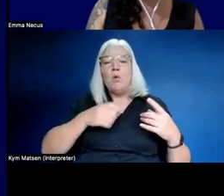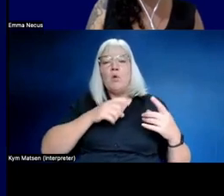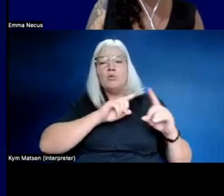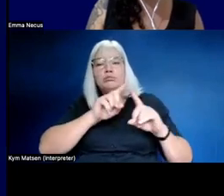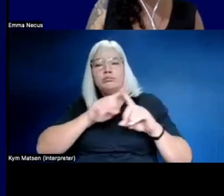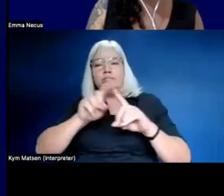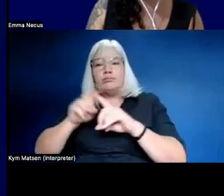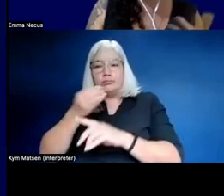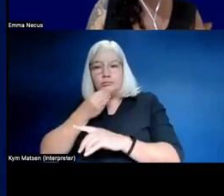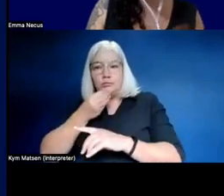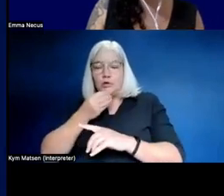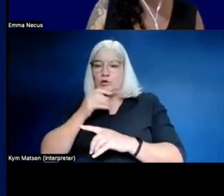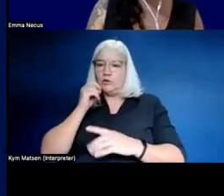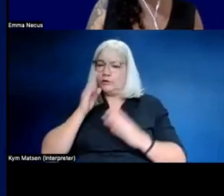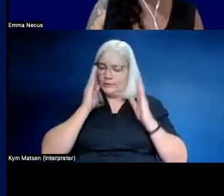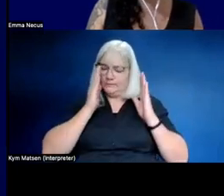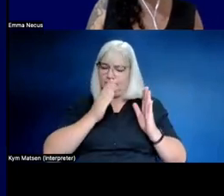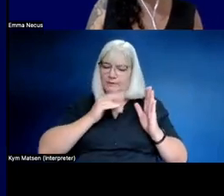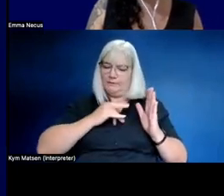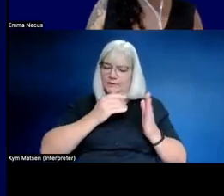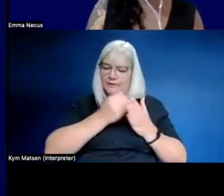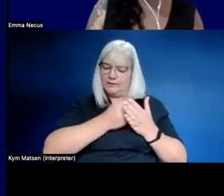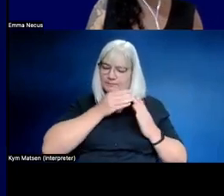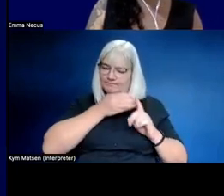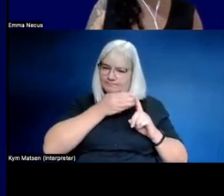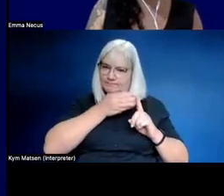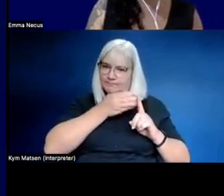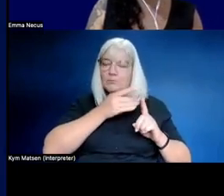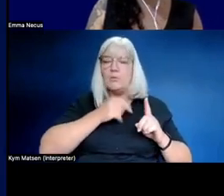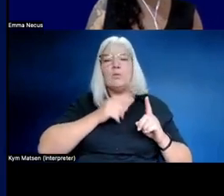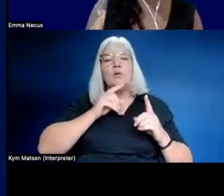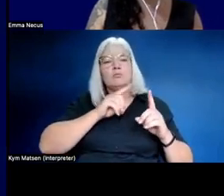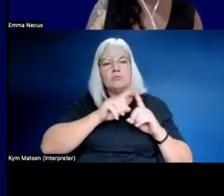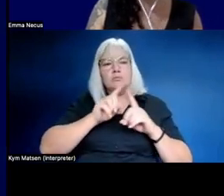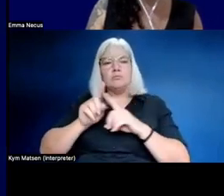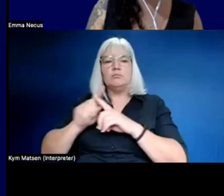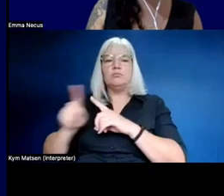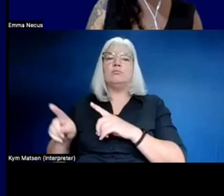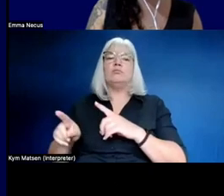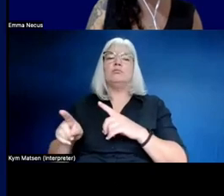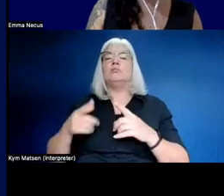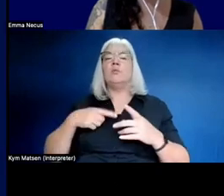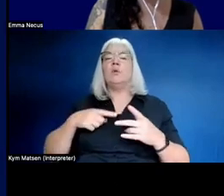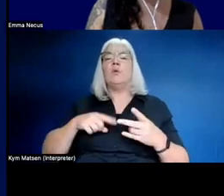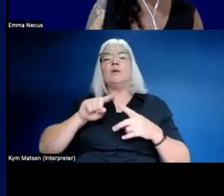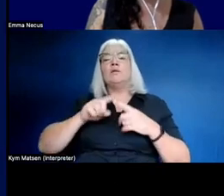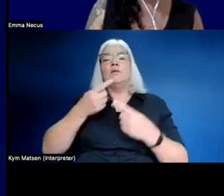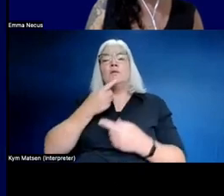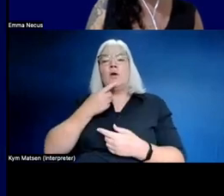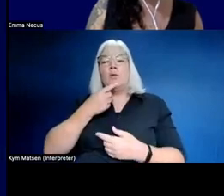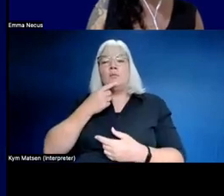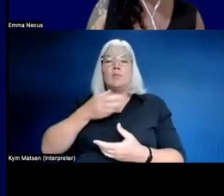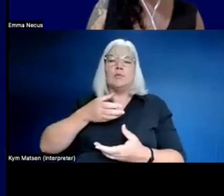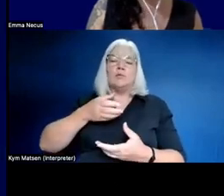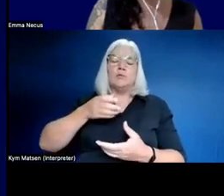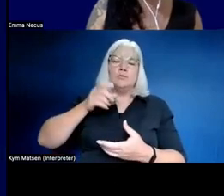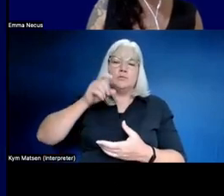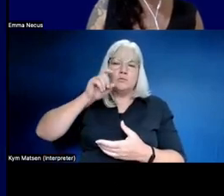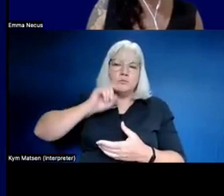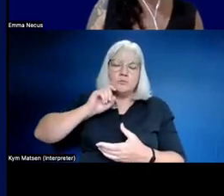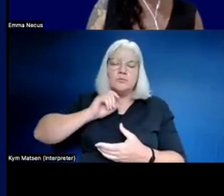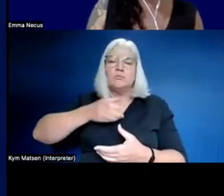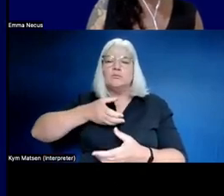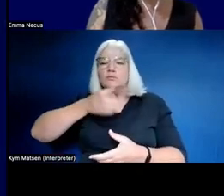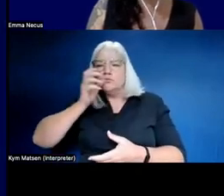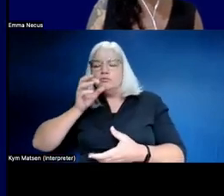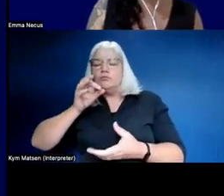different fluids because cordial as a main fluid source isn't ideal in terms of nutrition and also her teeth. And thinking about how we can